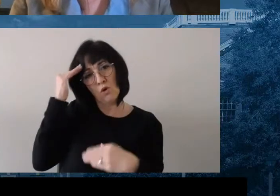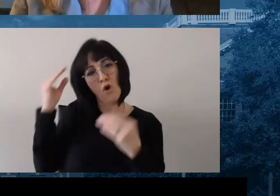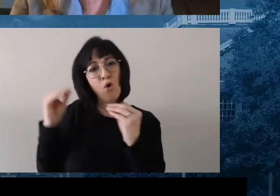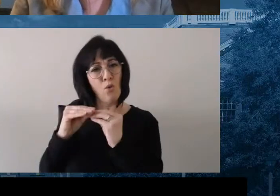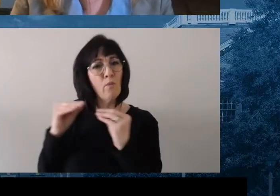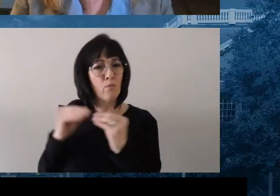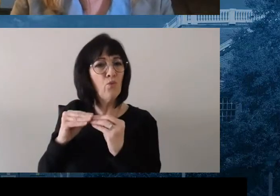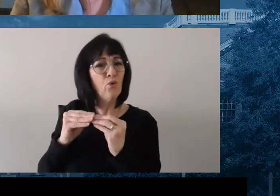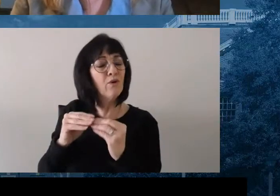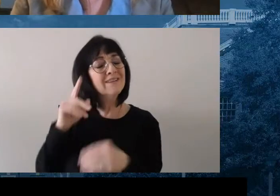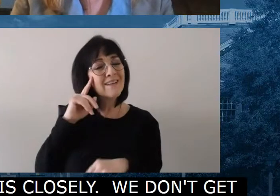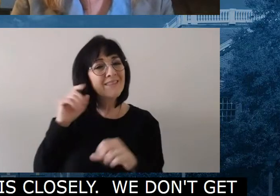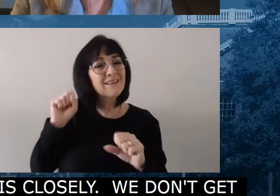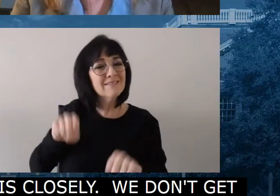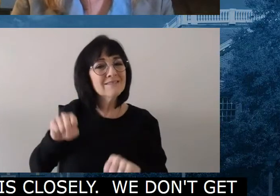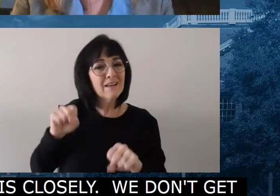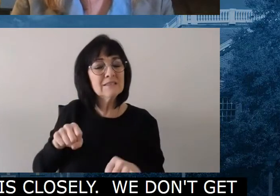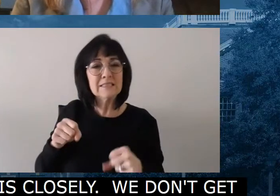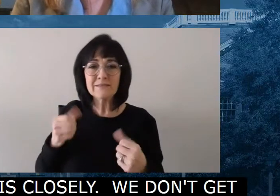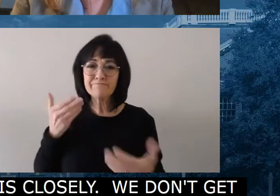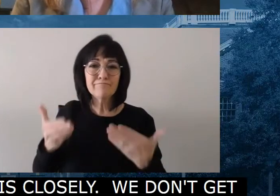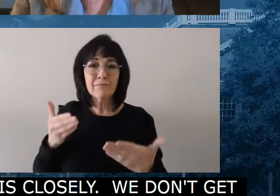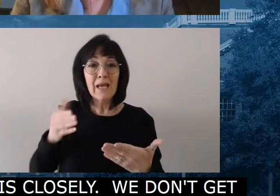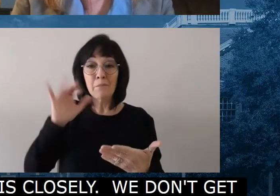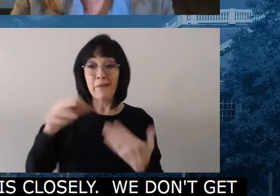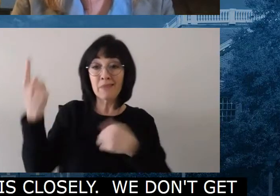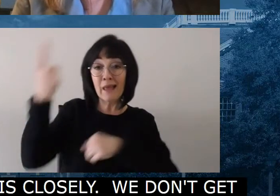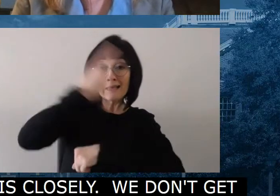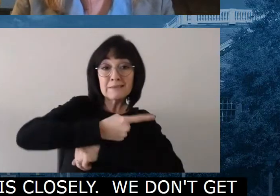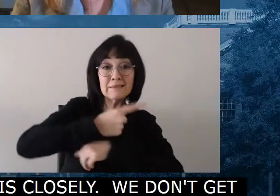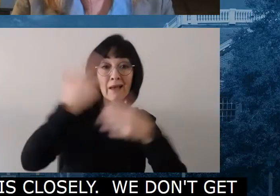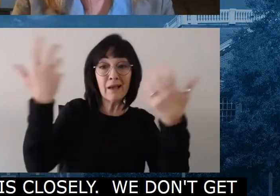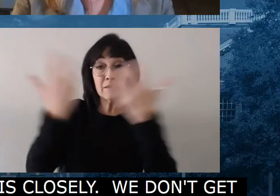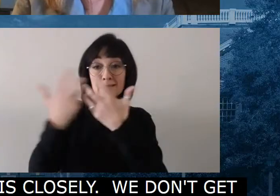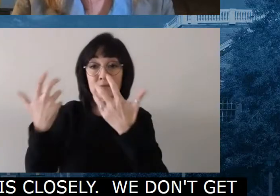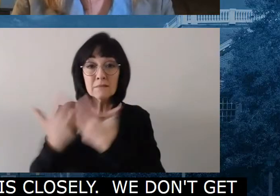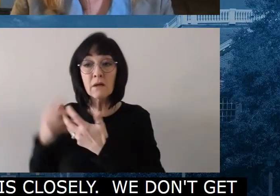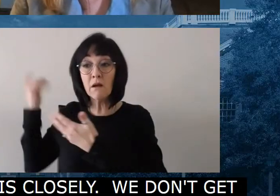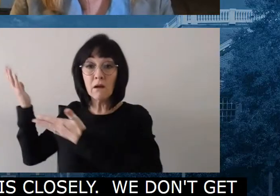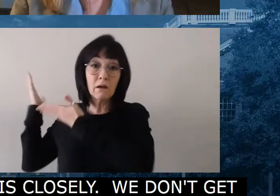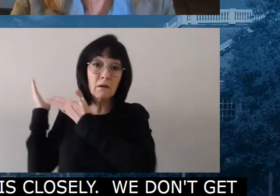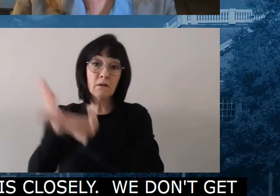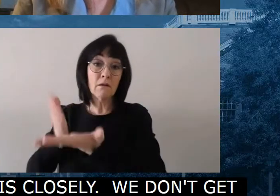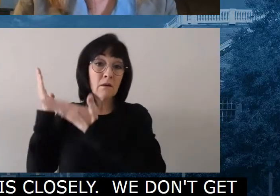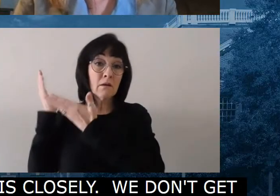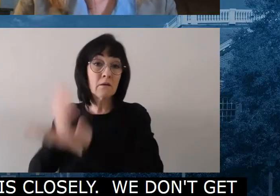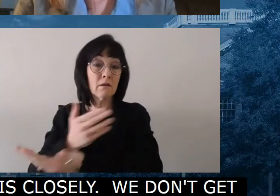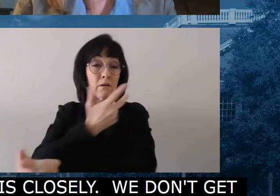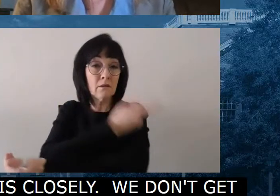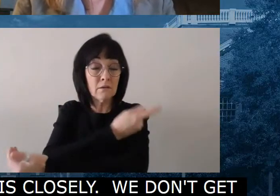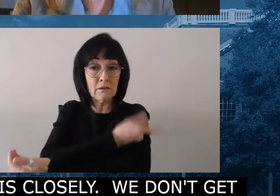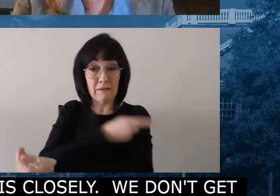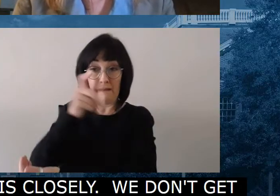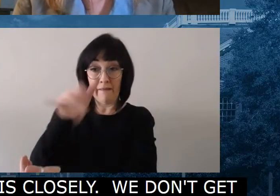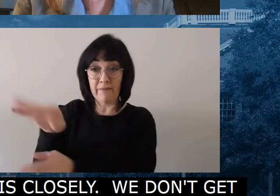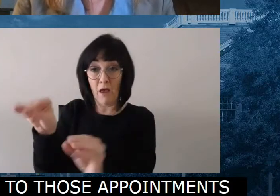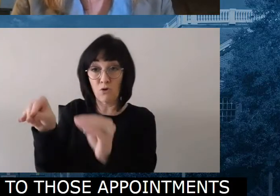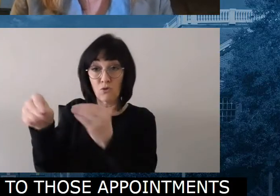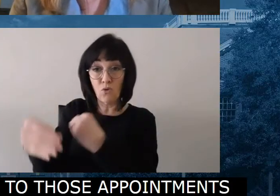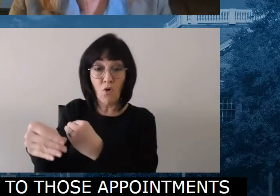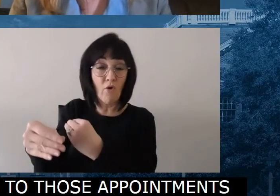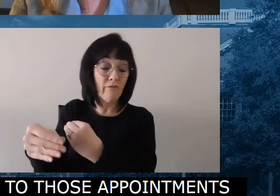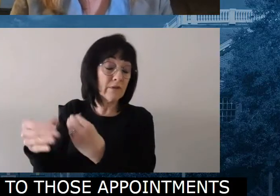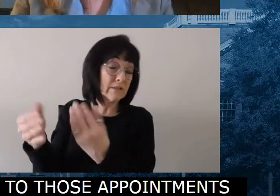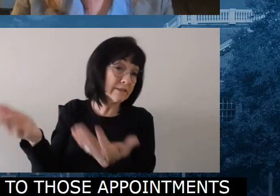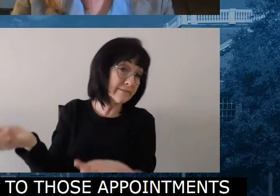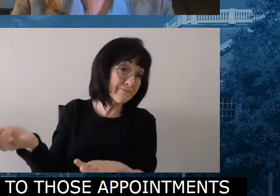logistics behind this too, right? We have to, there's a minimum shipment of vaccine that goes to a provider. So, I believe it's, one